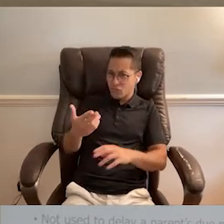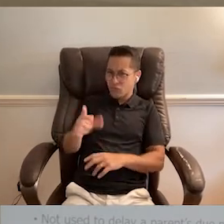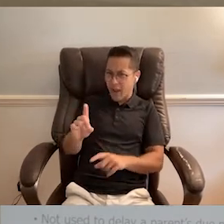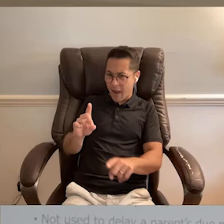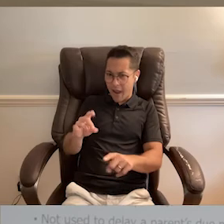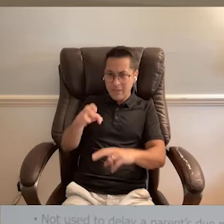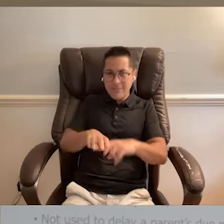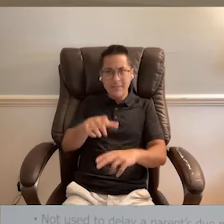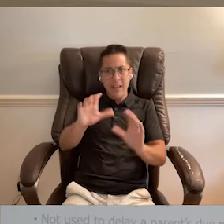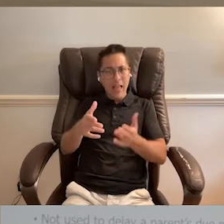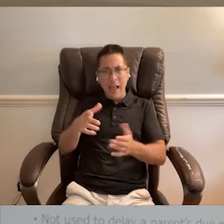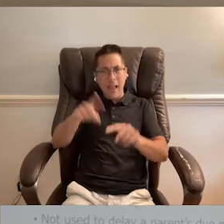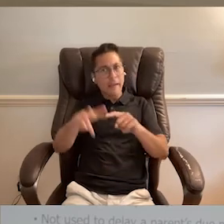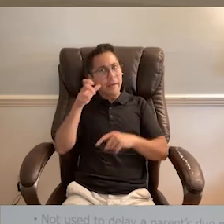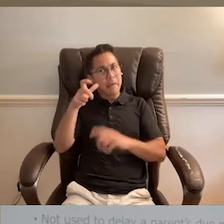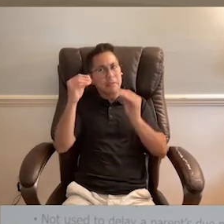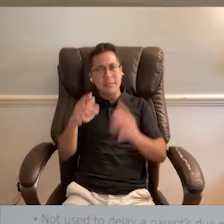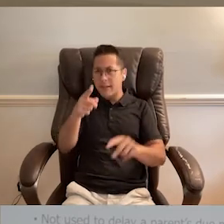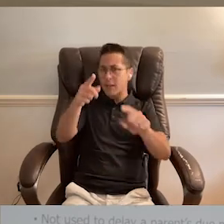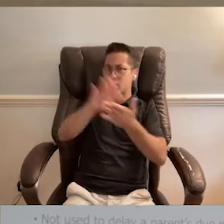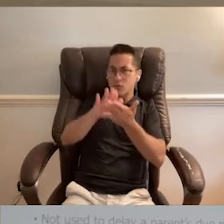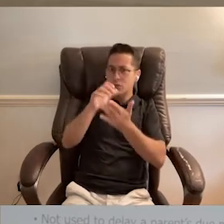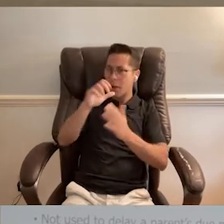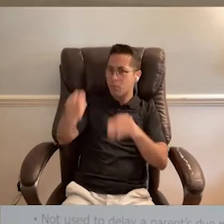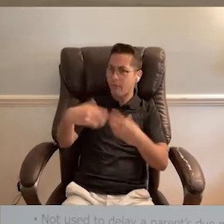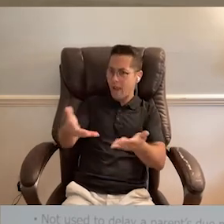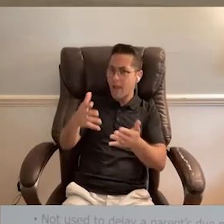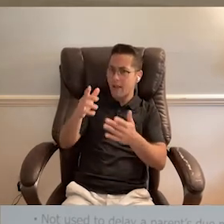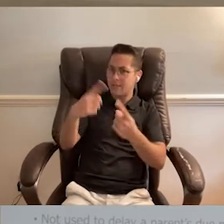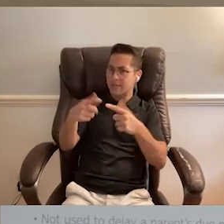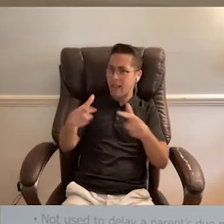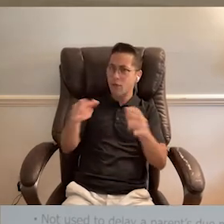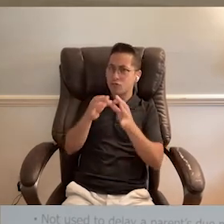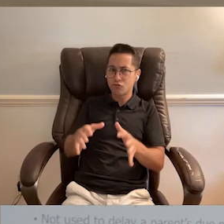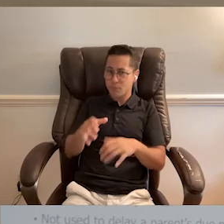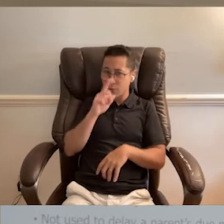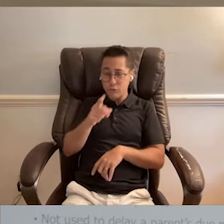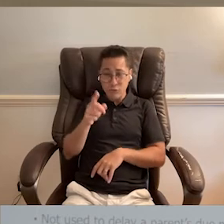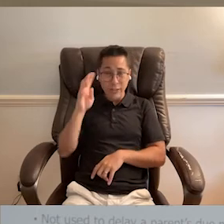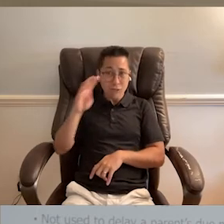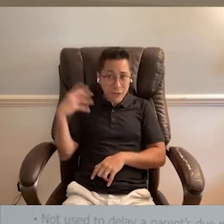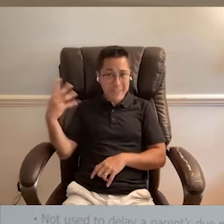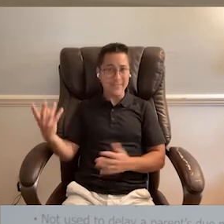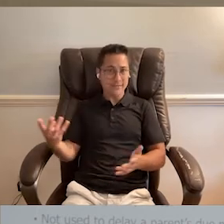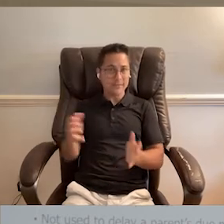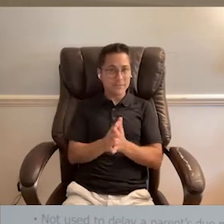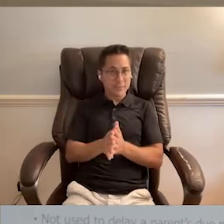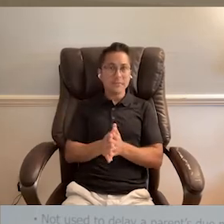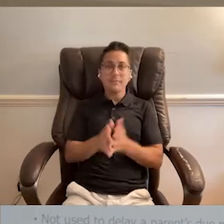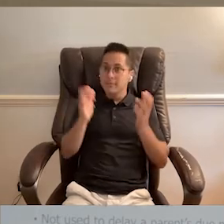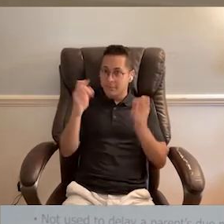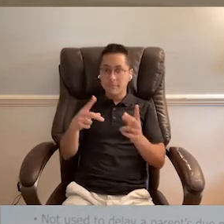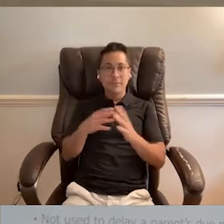they weren't providing a sign language interpreter. Crazy stuff happens, I tell you. Okay. Again, you would ask